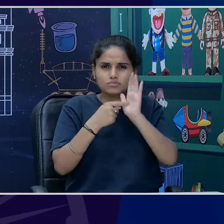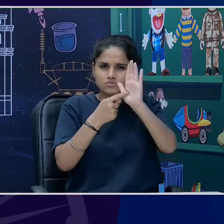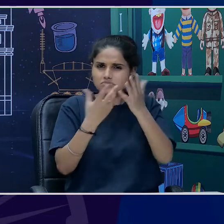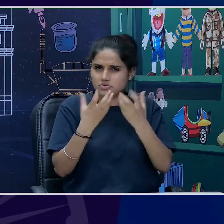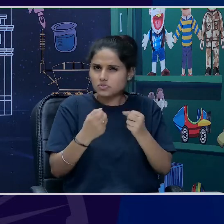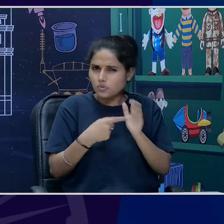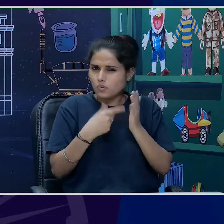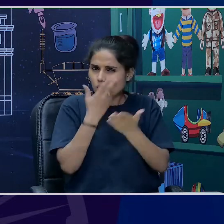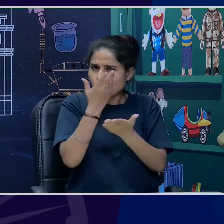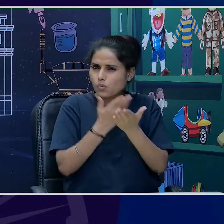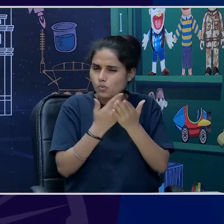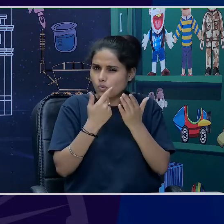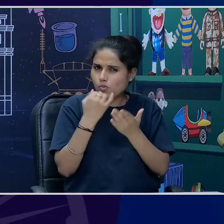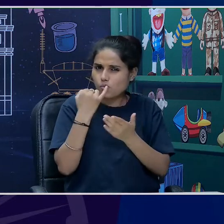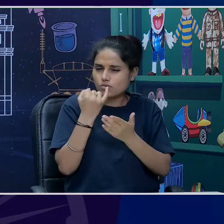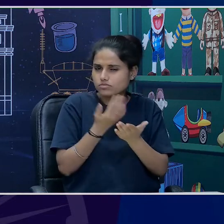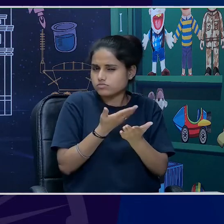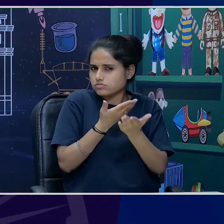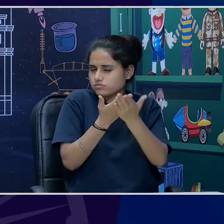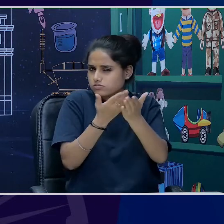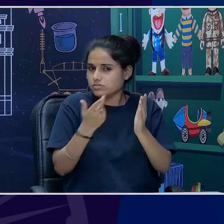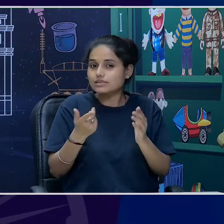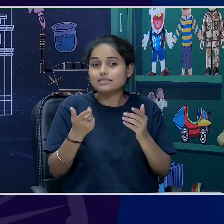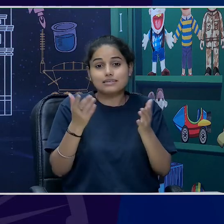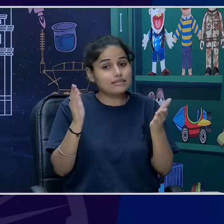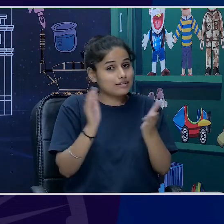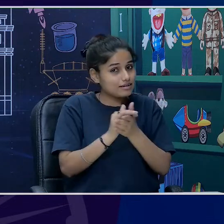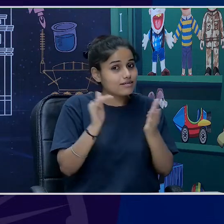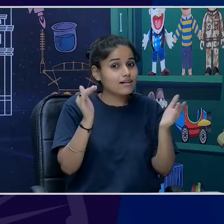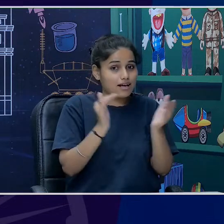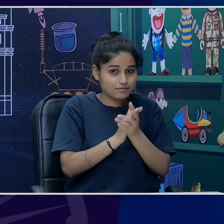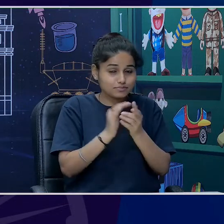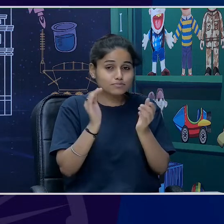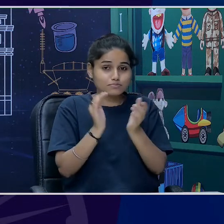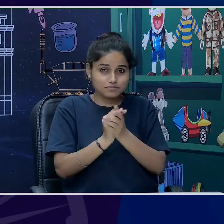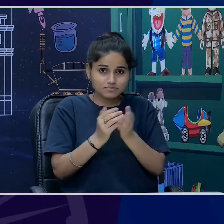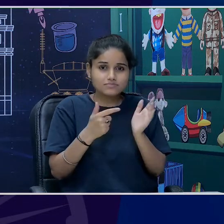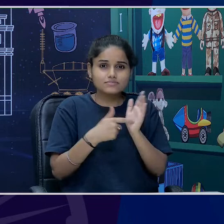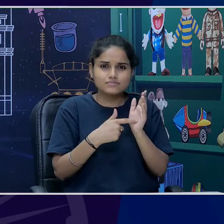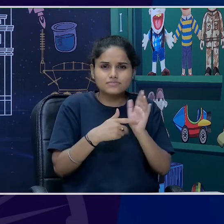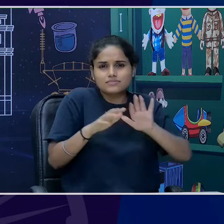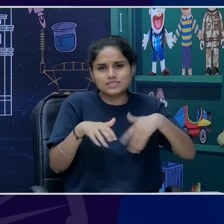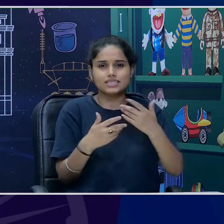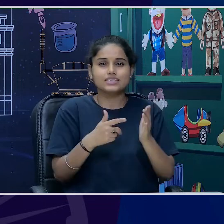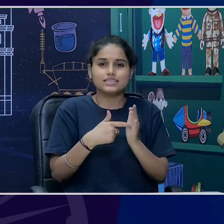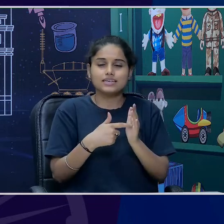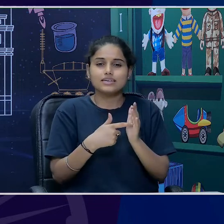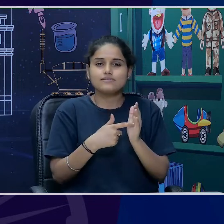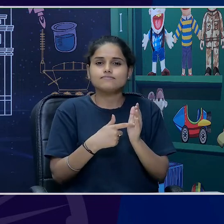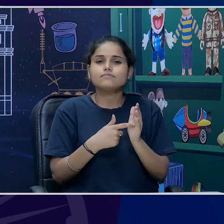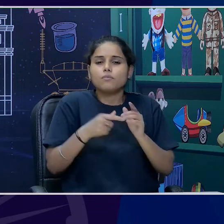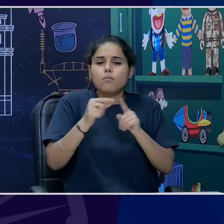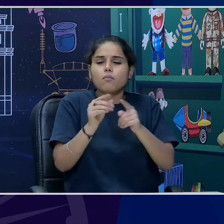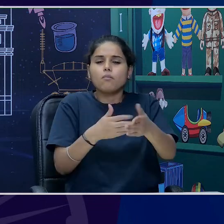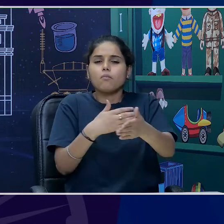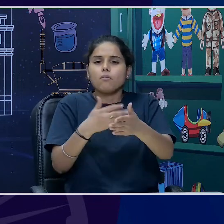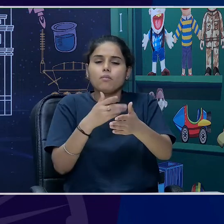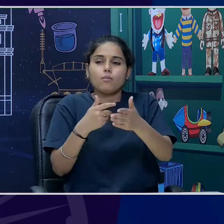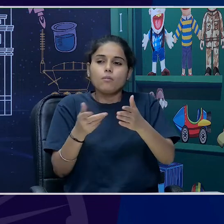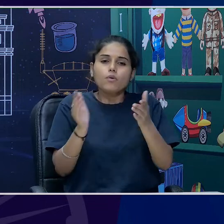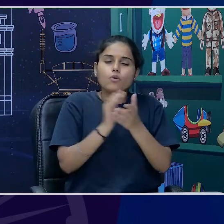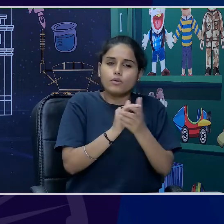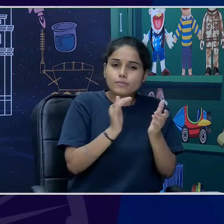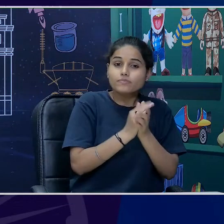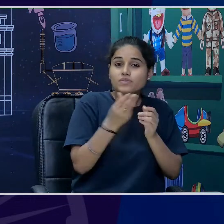can, tap, they can, clap, and they can, recite the poem, and some